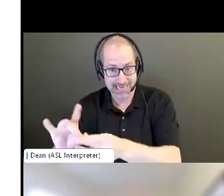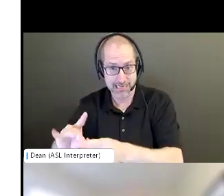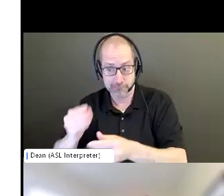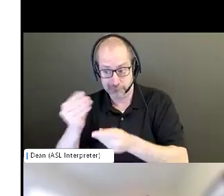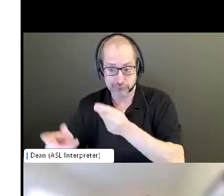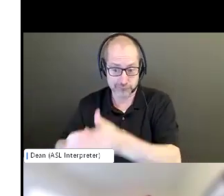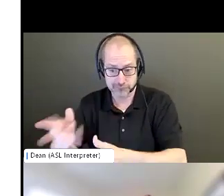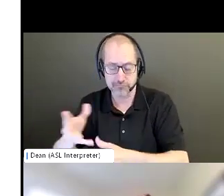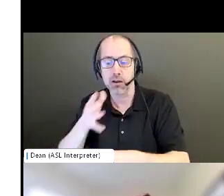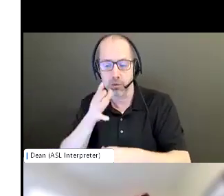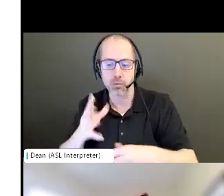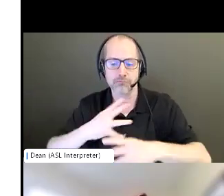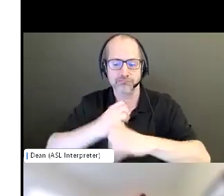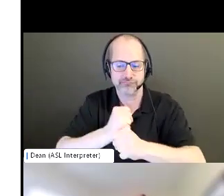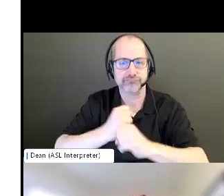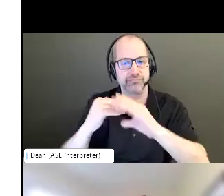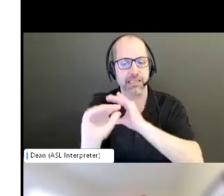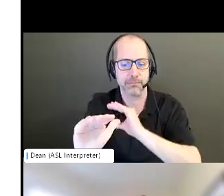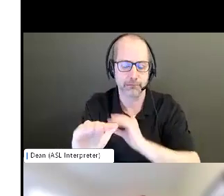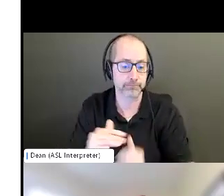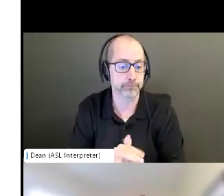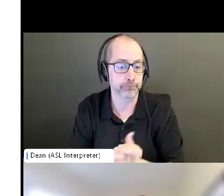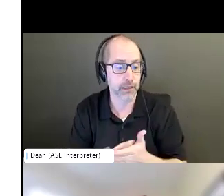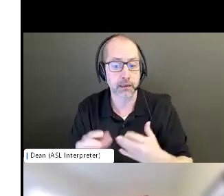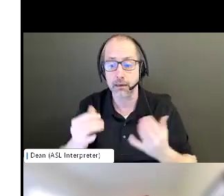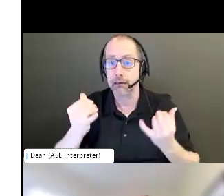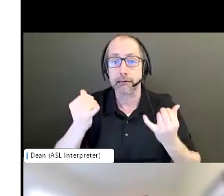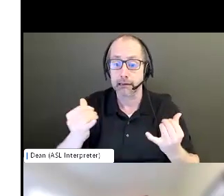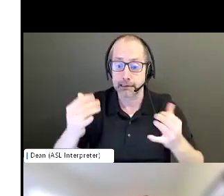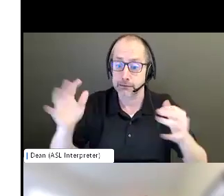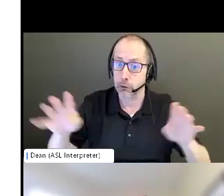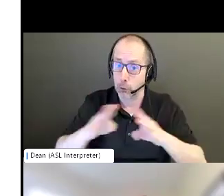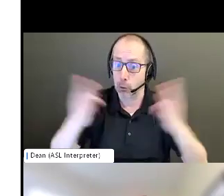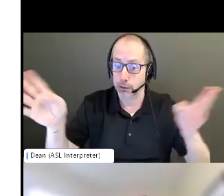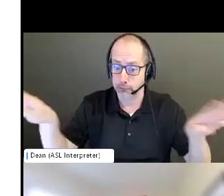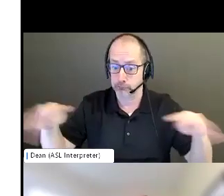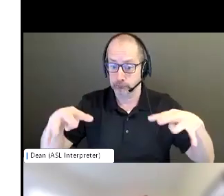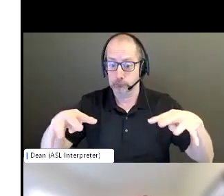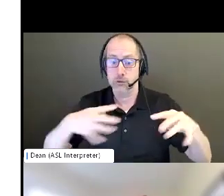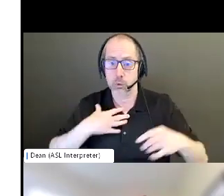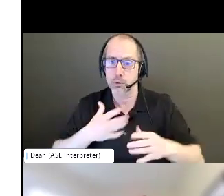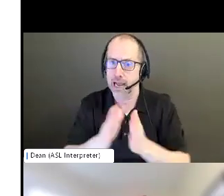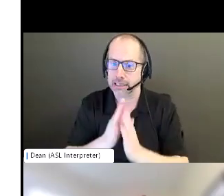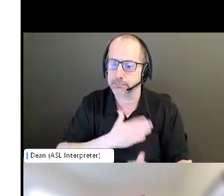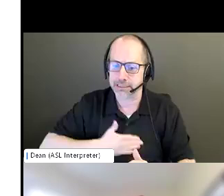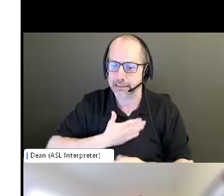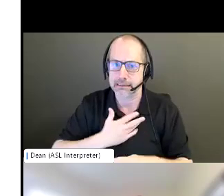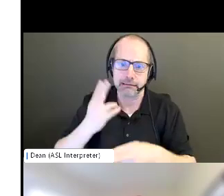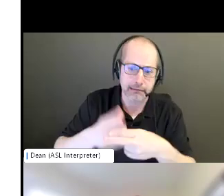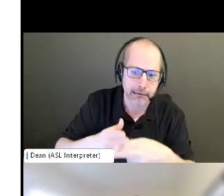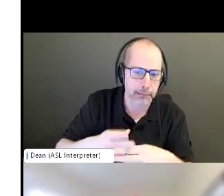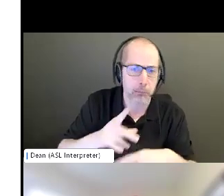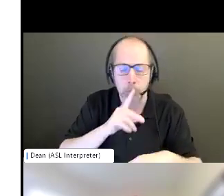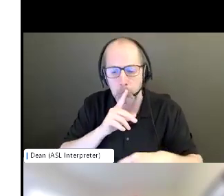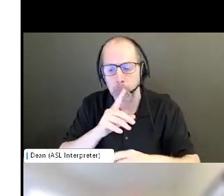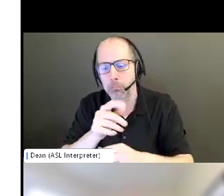As mentioned in previous sessions, this is a public forum, so we do appreciate your privacy and confidentiality. If you have a personal situation